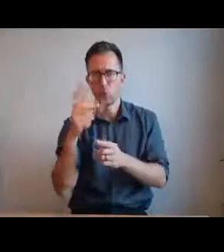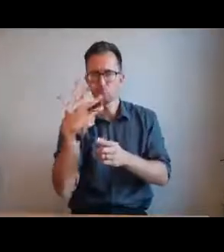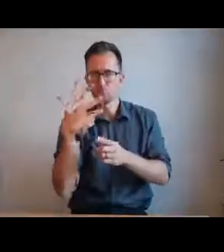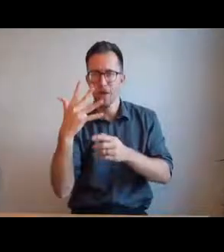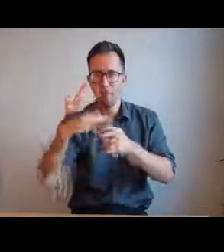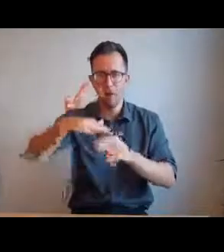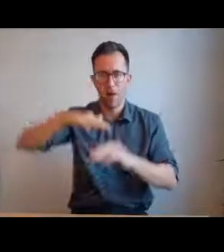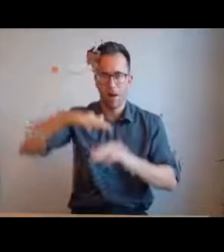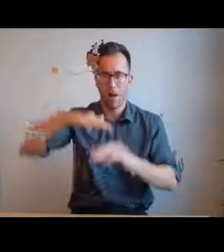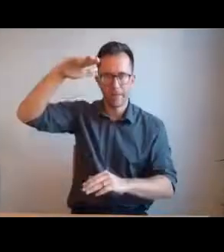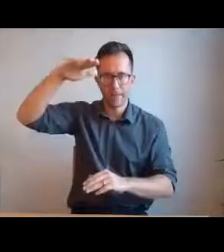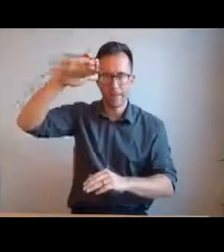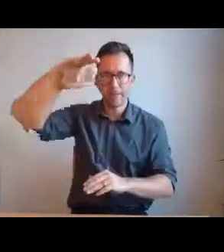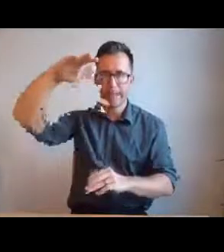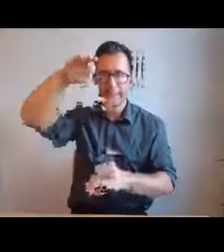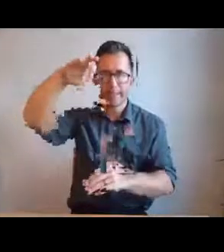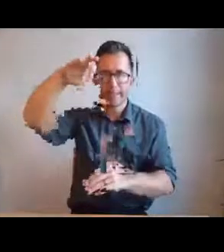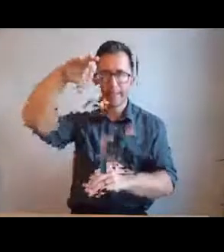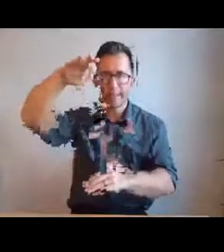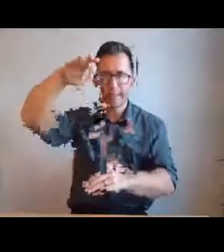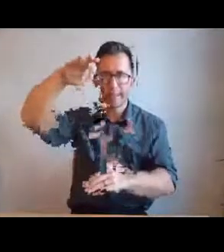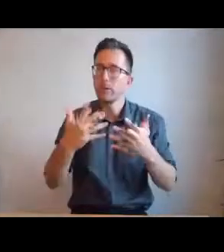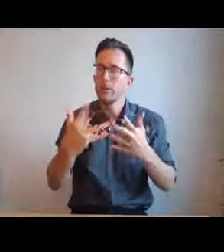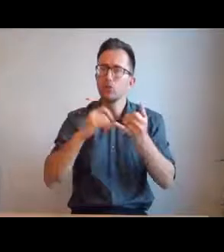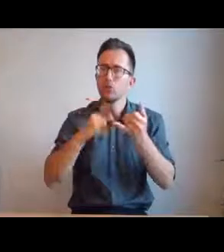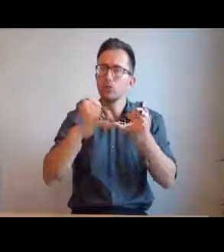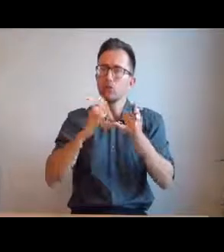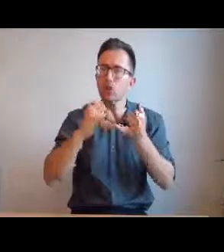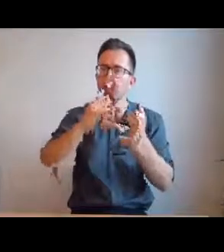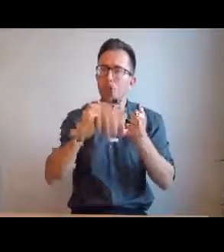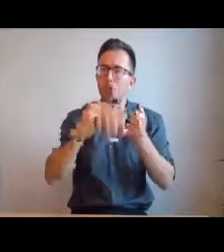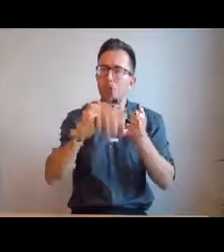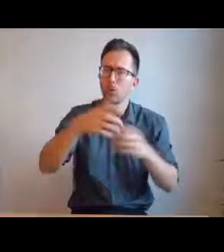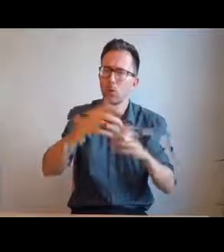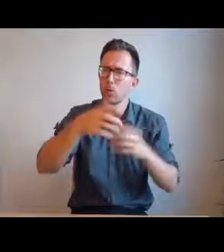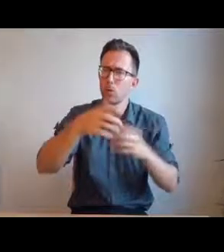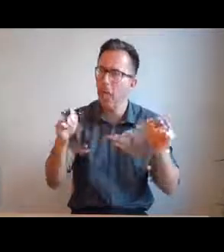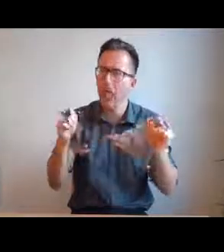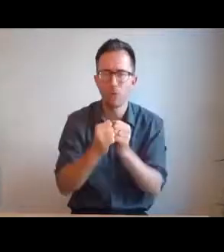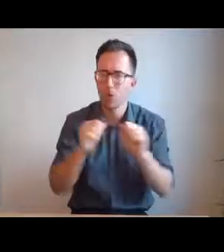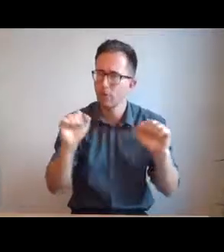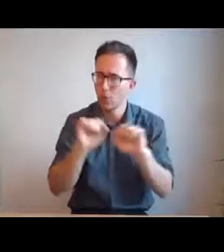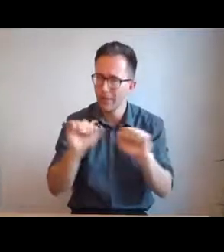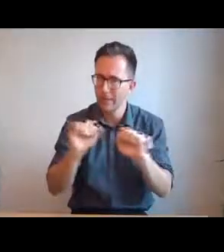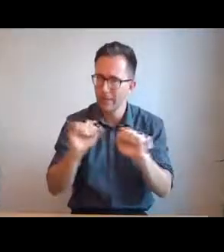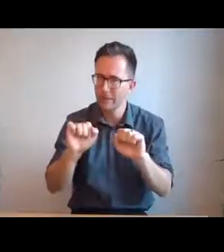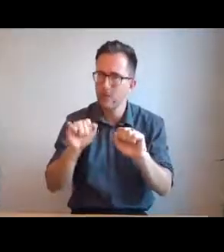further design work and continued engagement with our stakeholders.